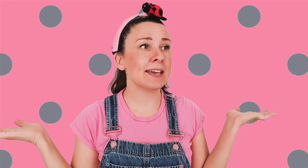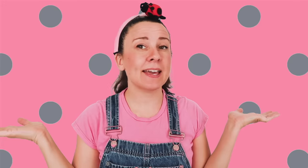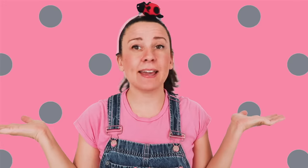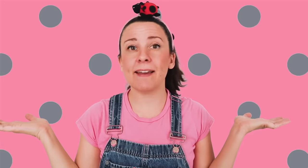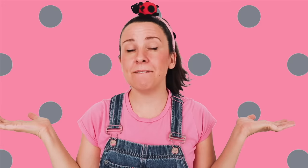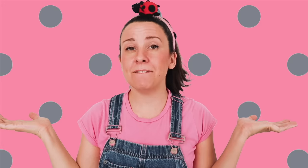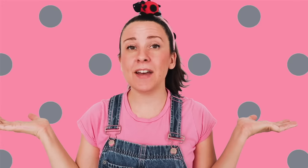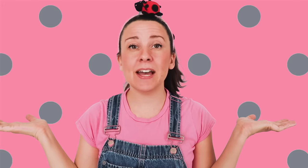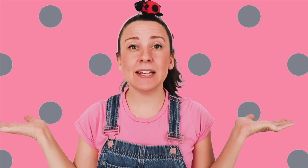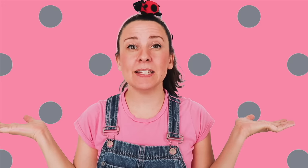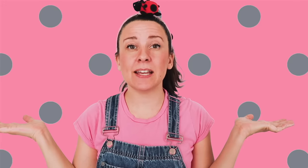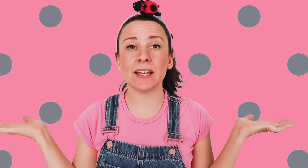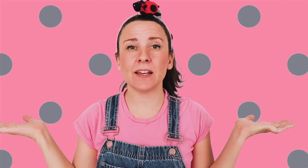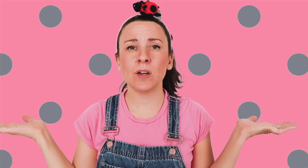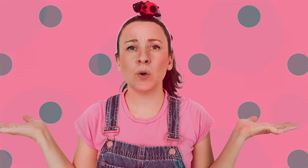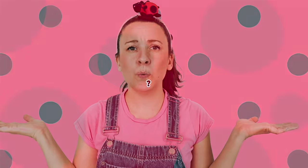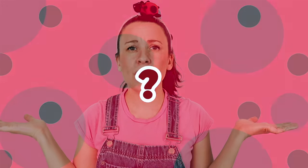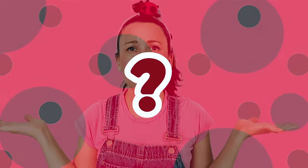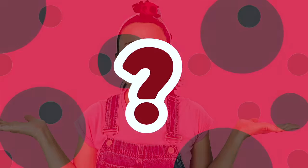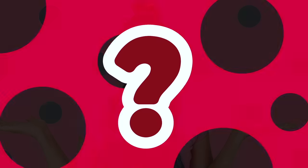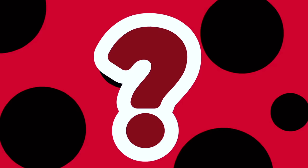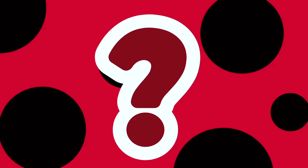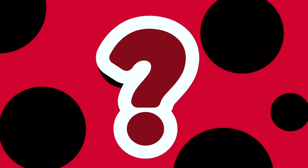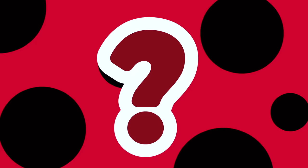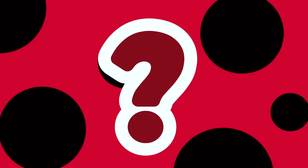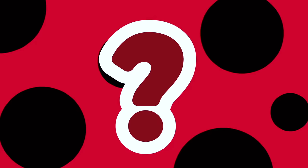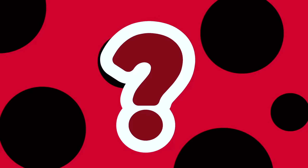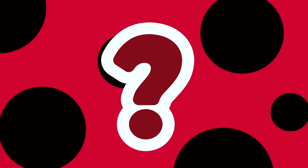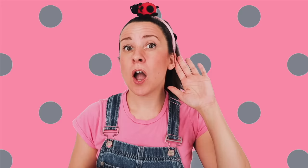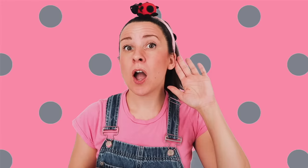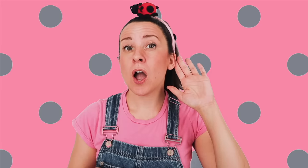I can't find it. Where is it?